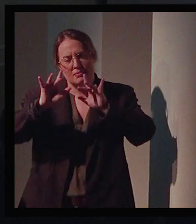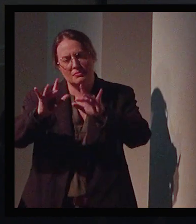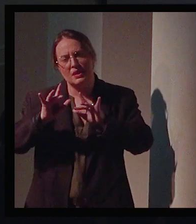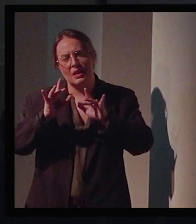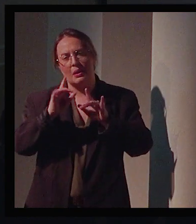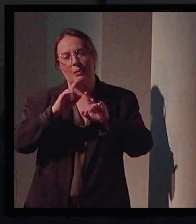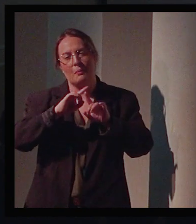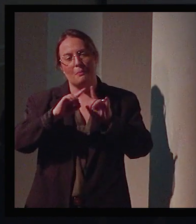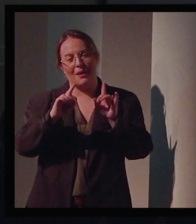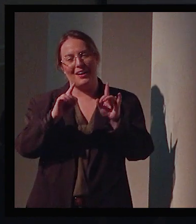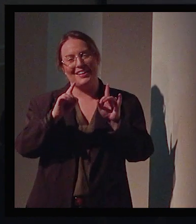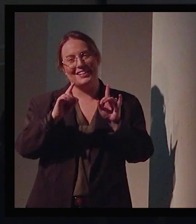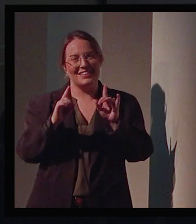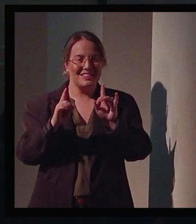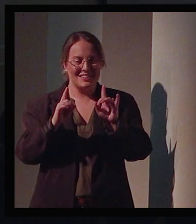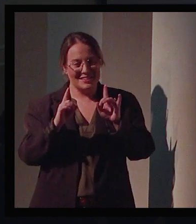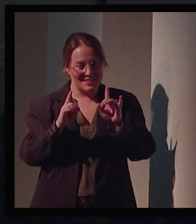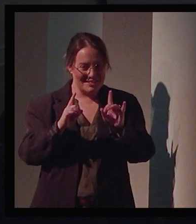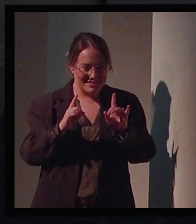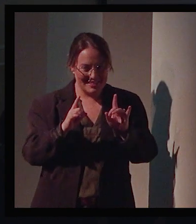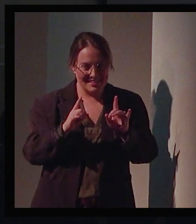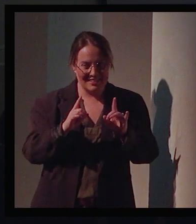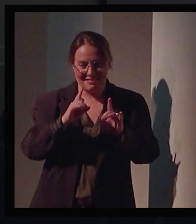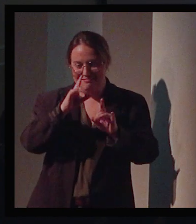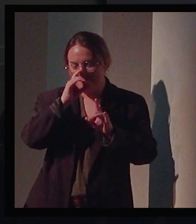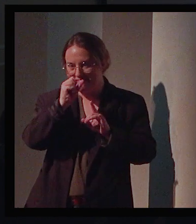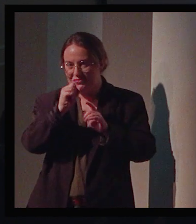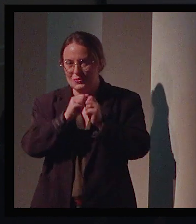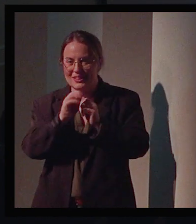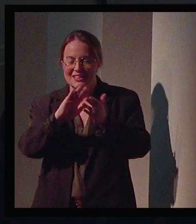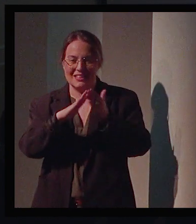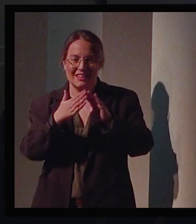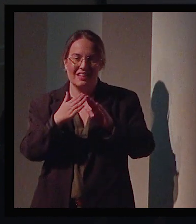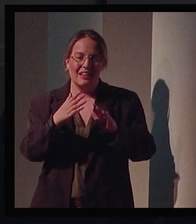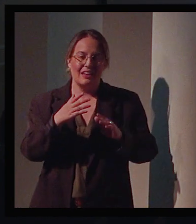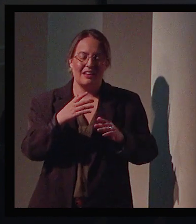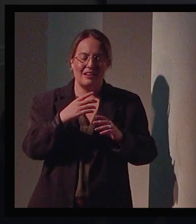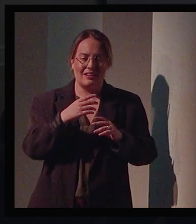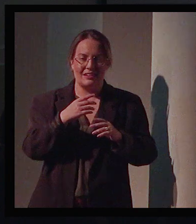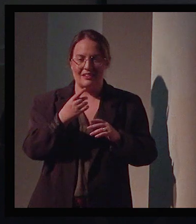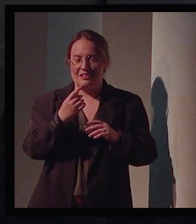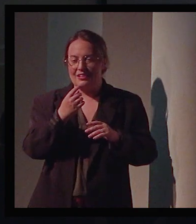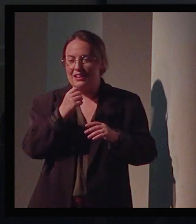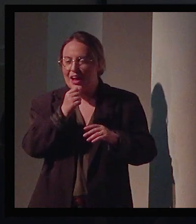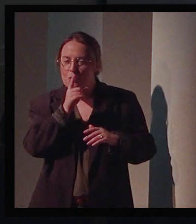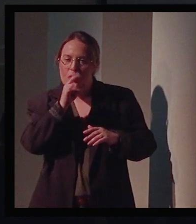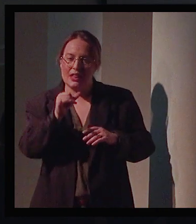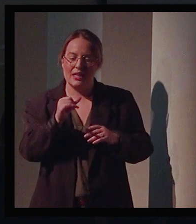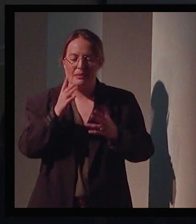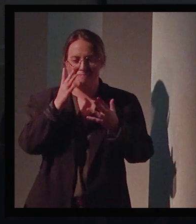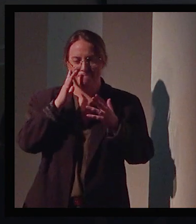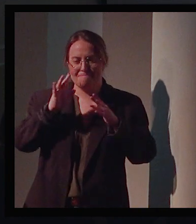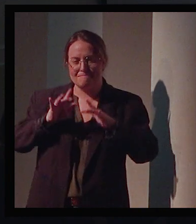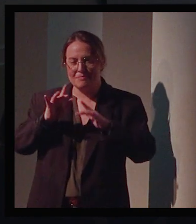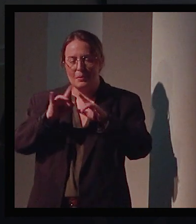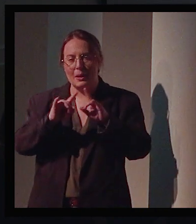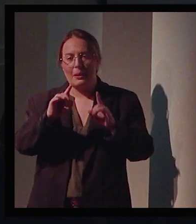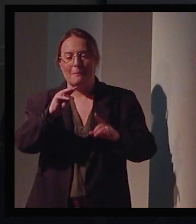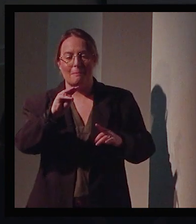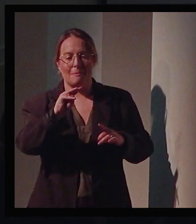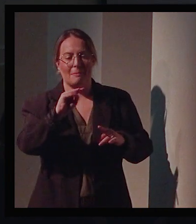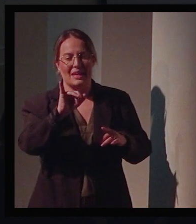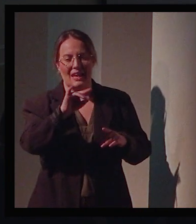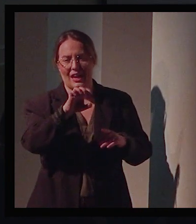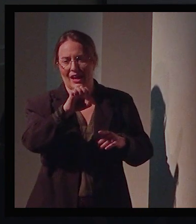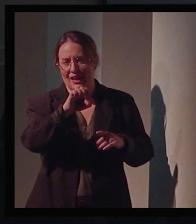little smitten with reality and generally horrified by the peasantry. Monsieur Millet, on the other hand, has consistently